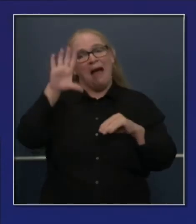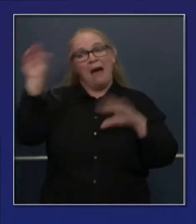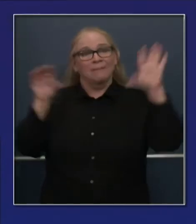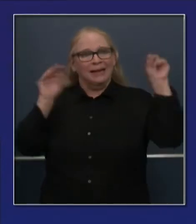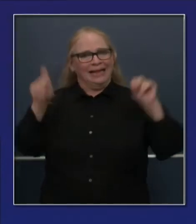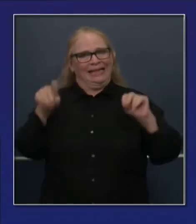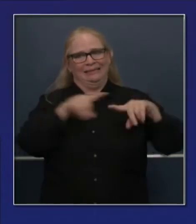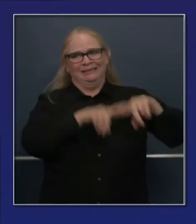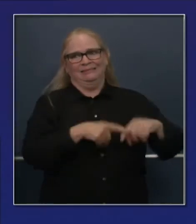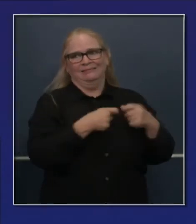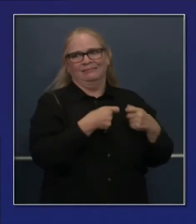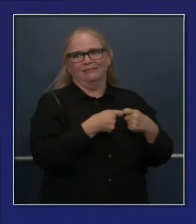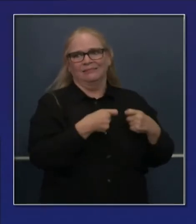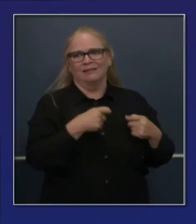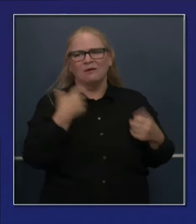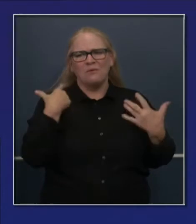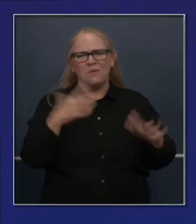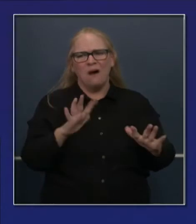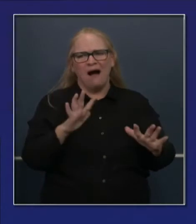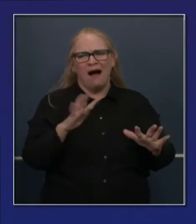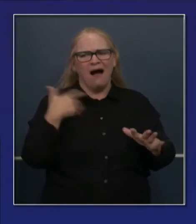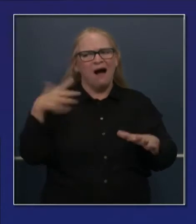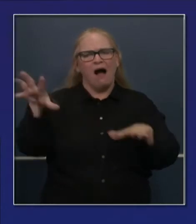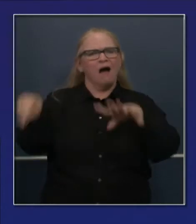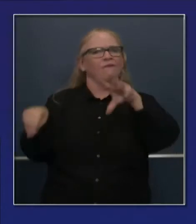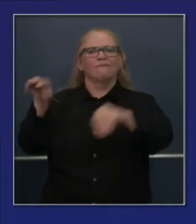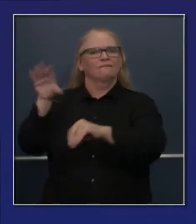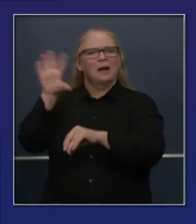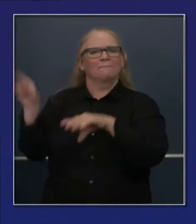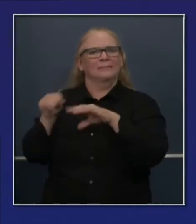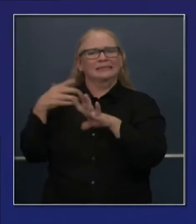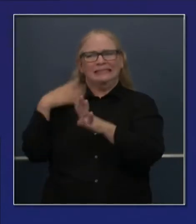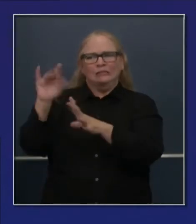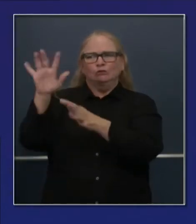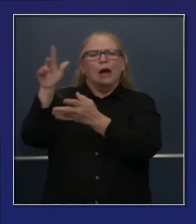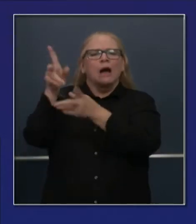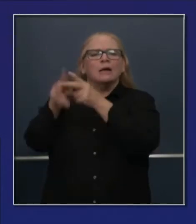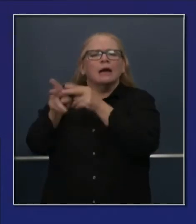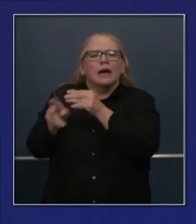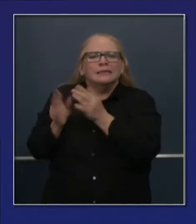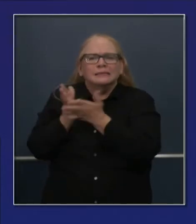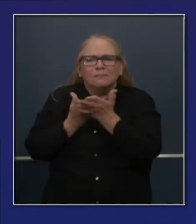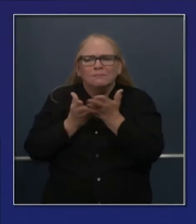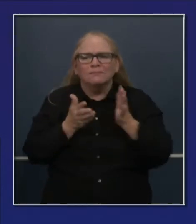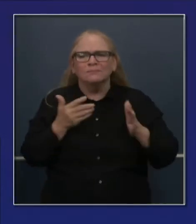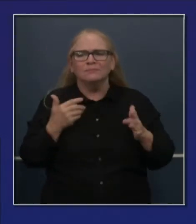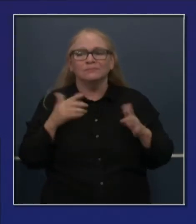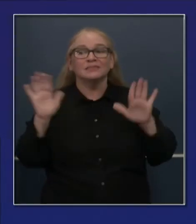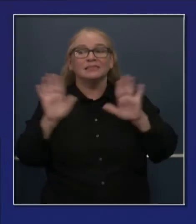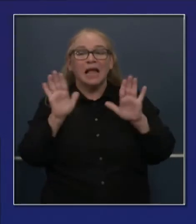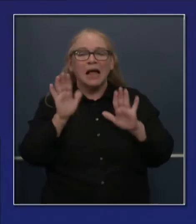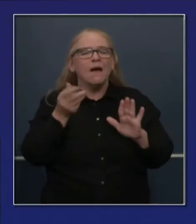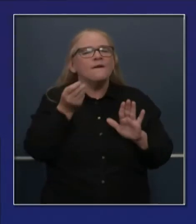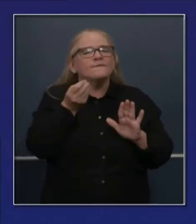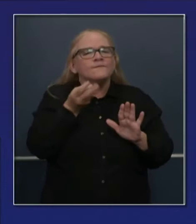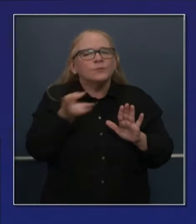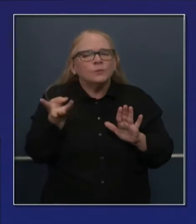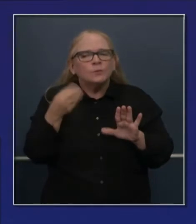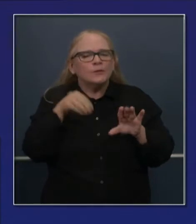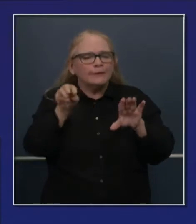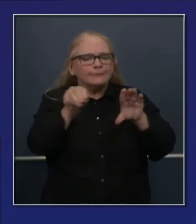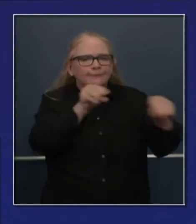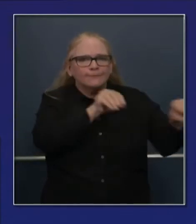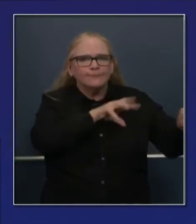said, substantially Sunday, we saw only modest or minor interruptions in service in the state